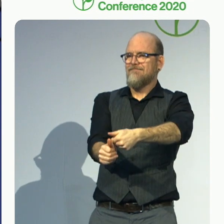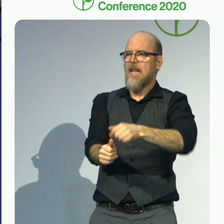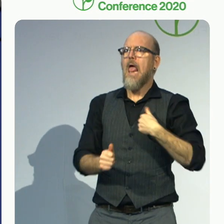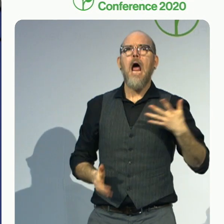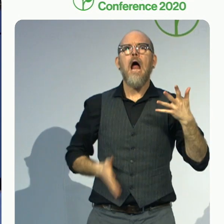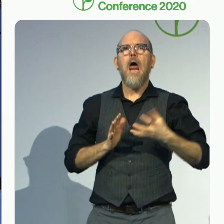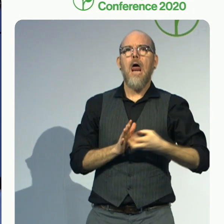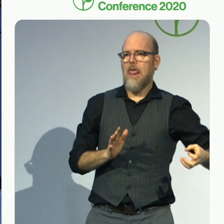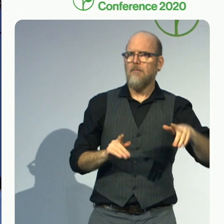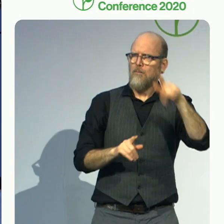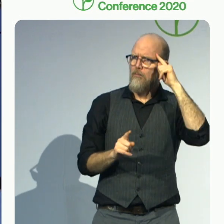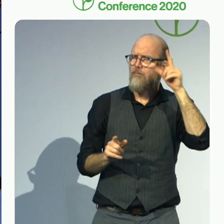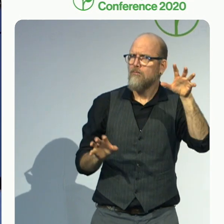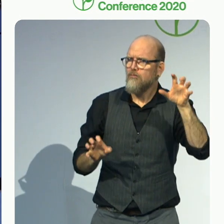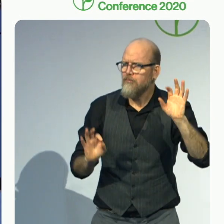you want to go next?